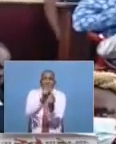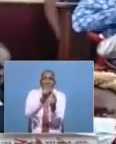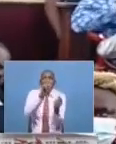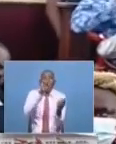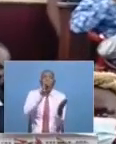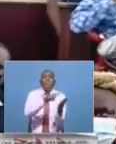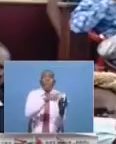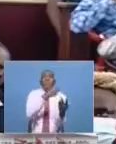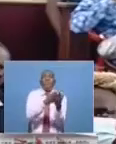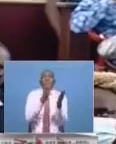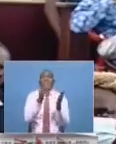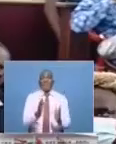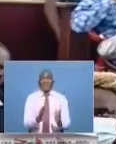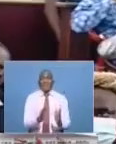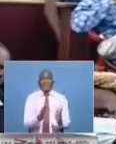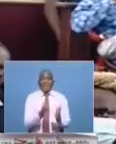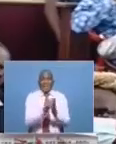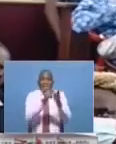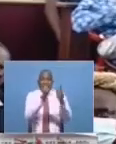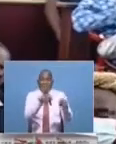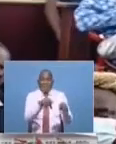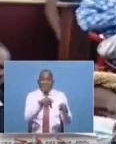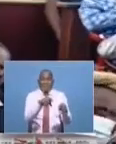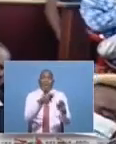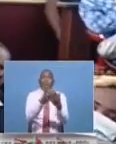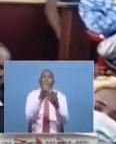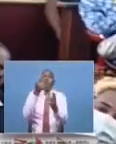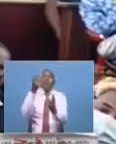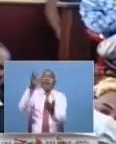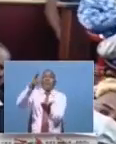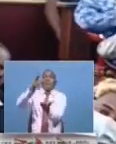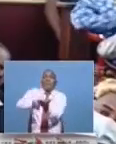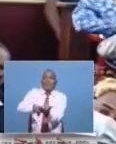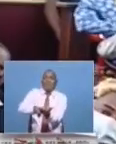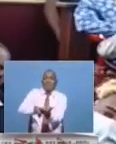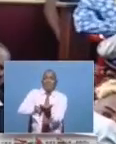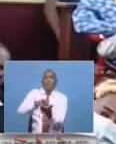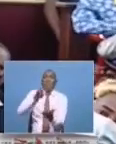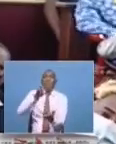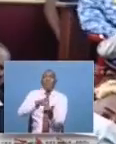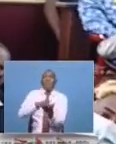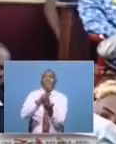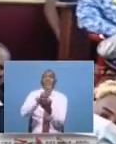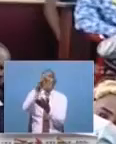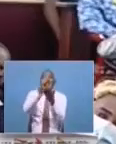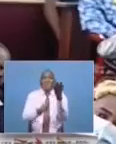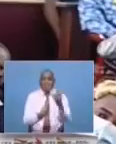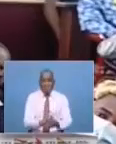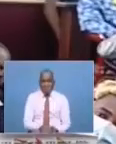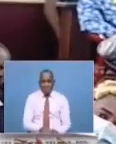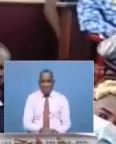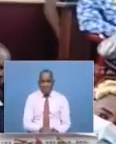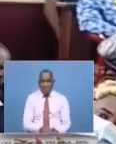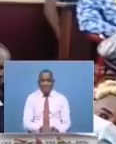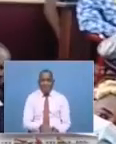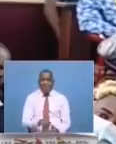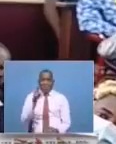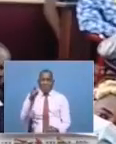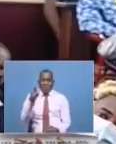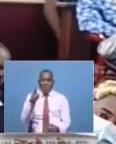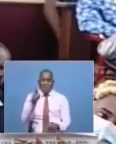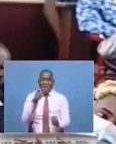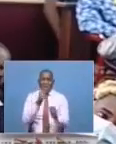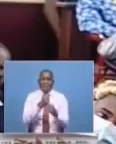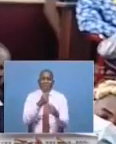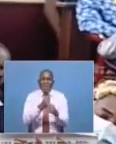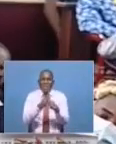witness who had not only filed a witness statement, but who had made sworn